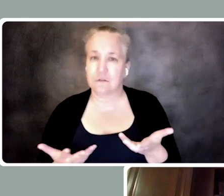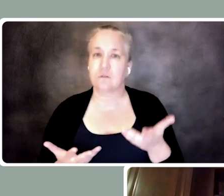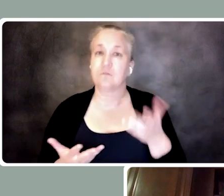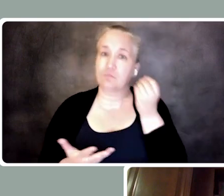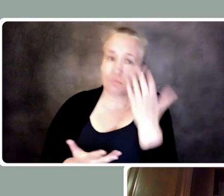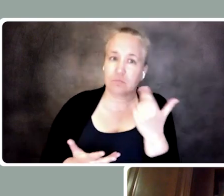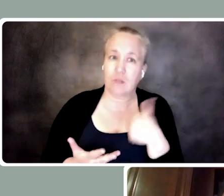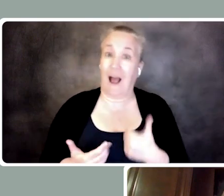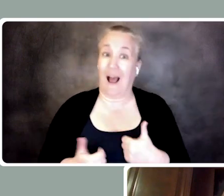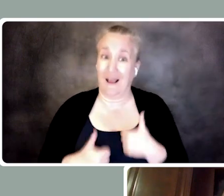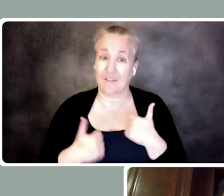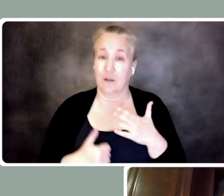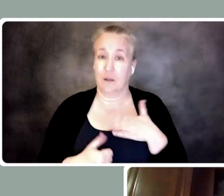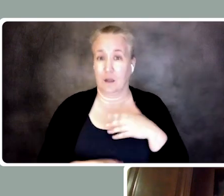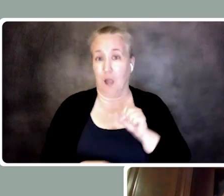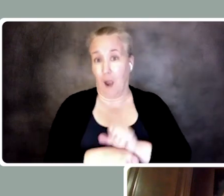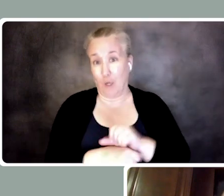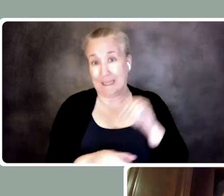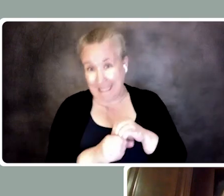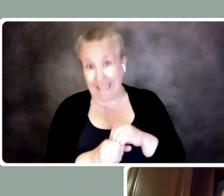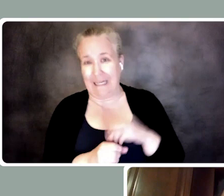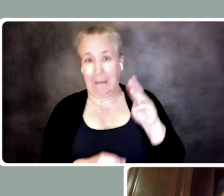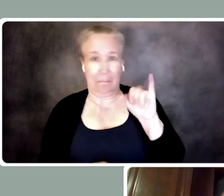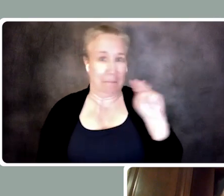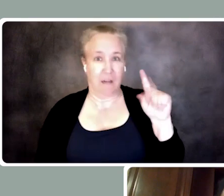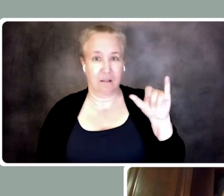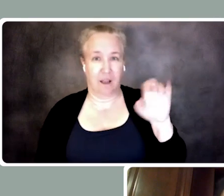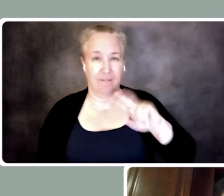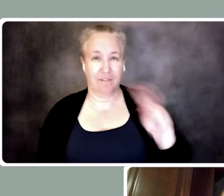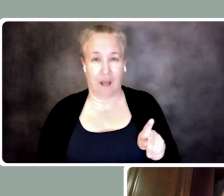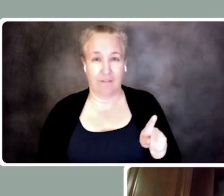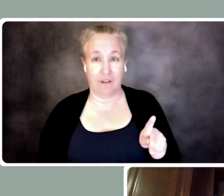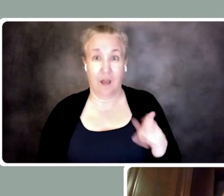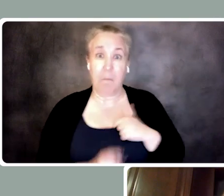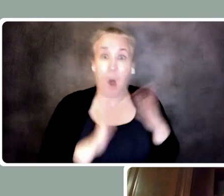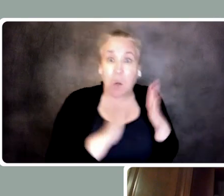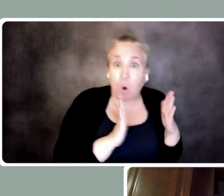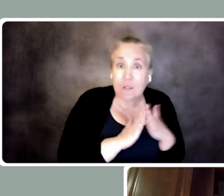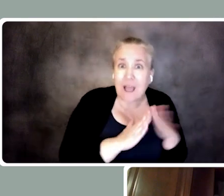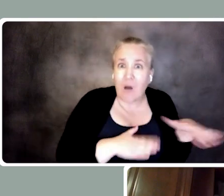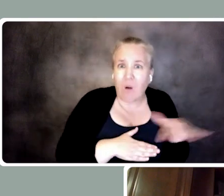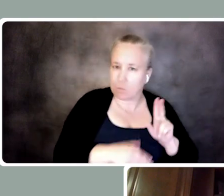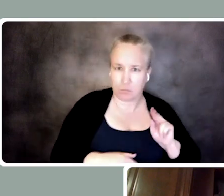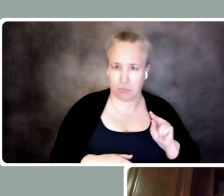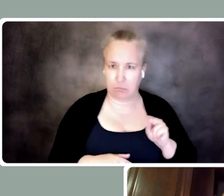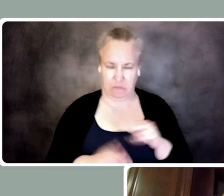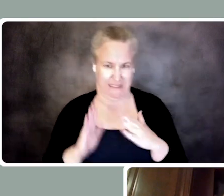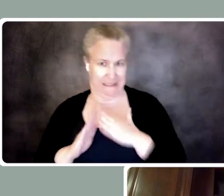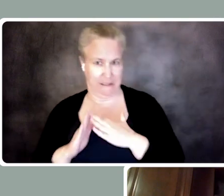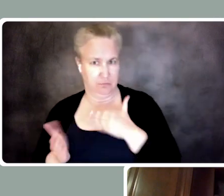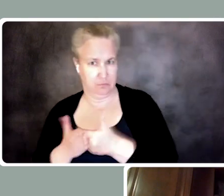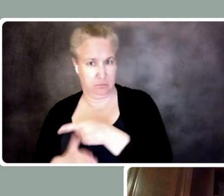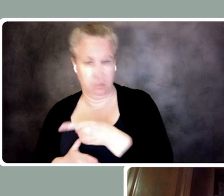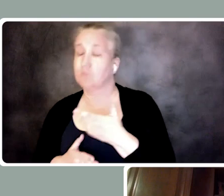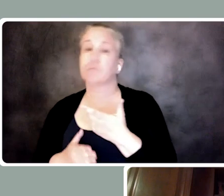on, my practice in mainline Philadelphia. So this is not like I'm in the middle of nowhere. But that's one thing, all